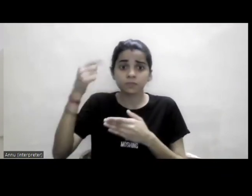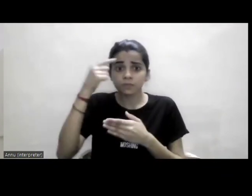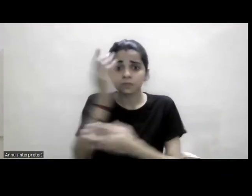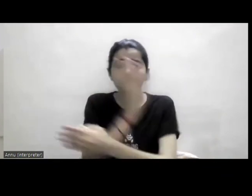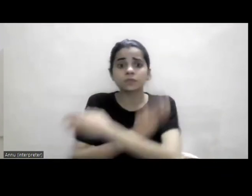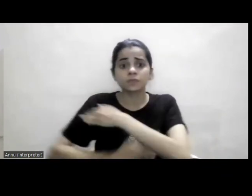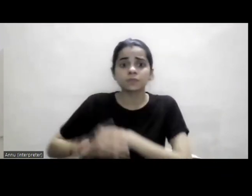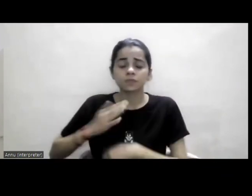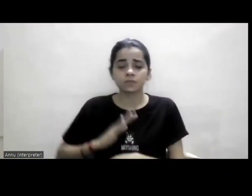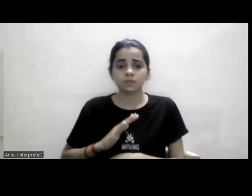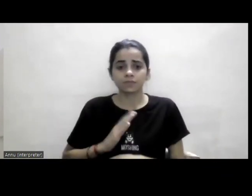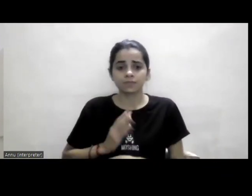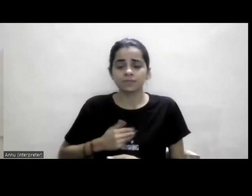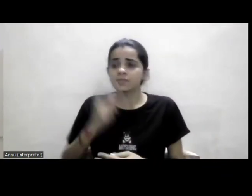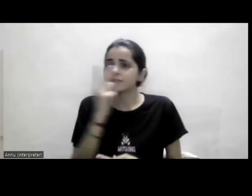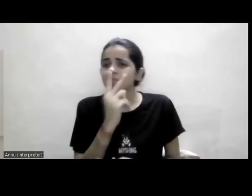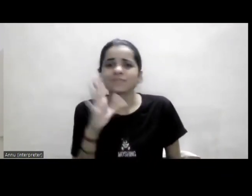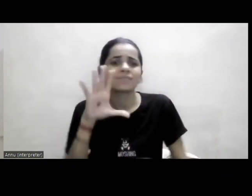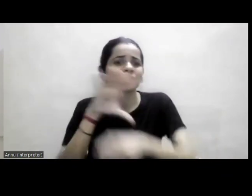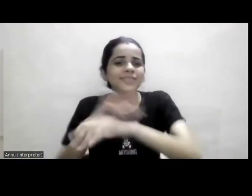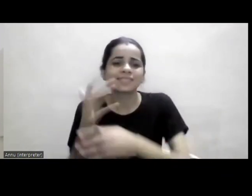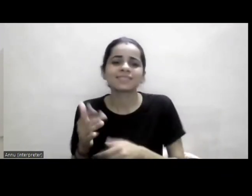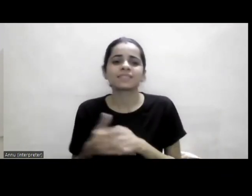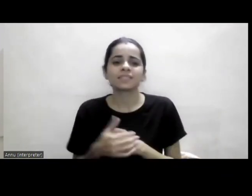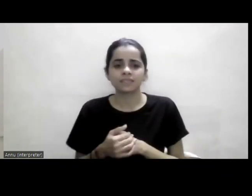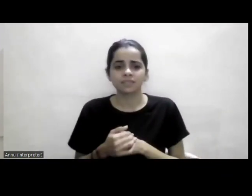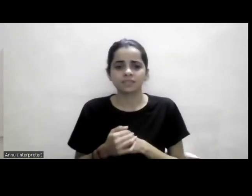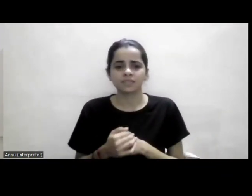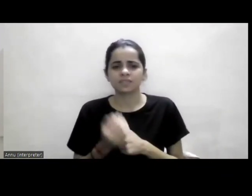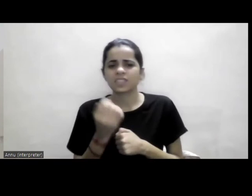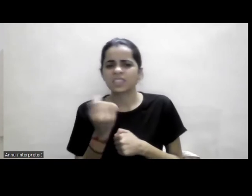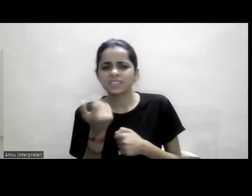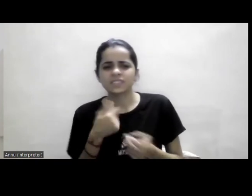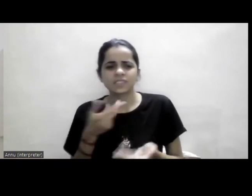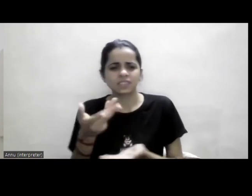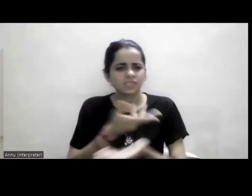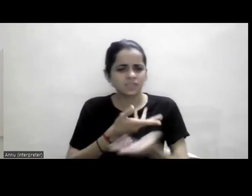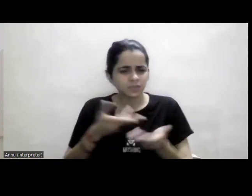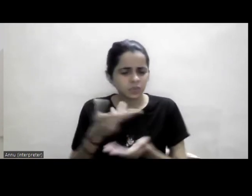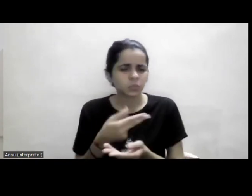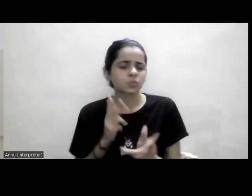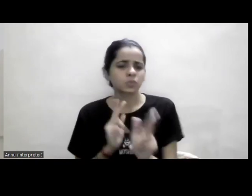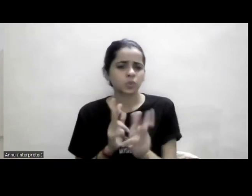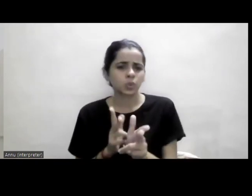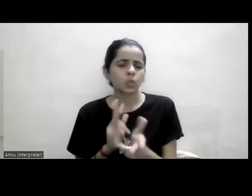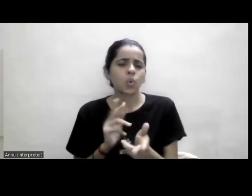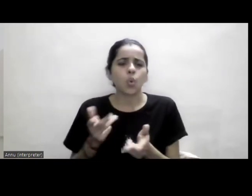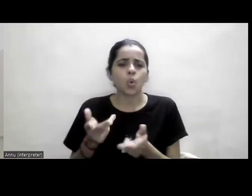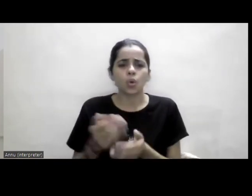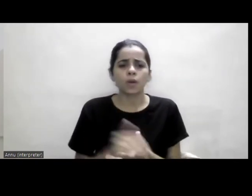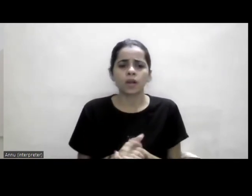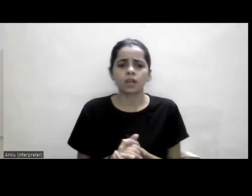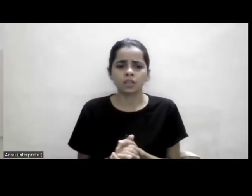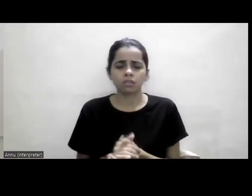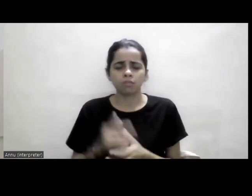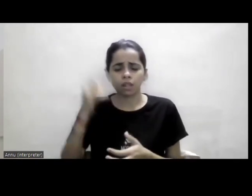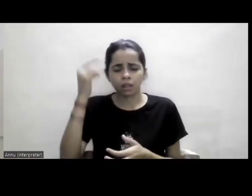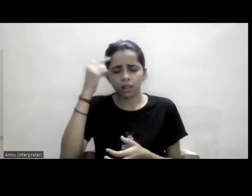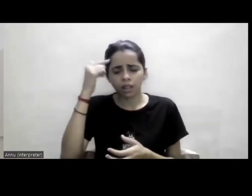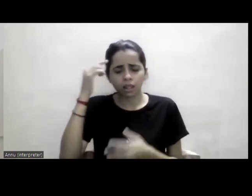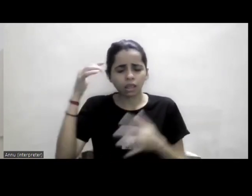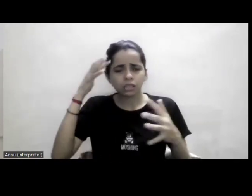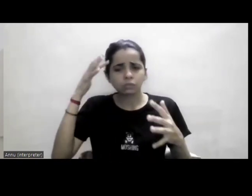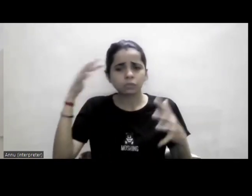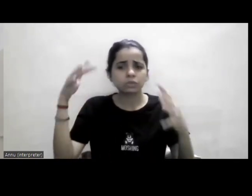It's sometimes, you know, when we talk about things like depression, when we talk about things like anxiety, you